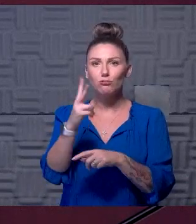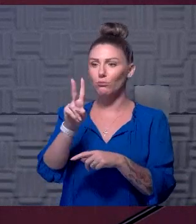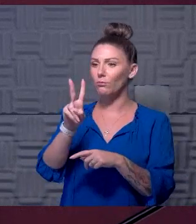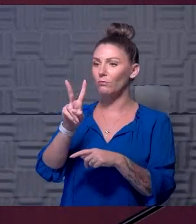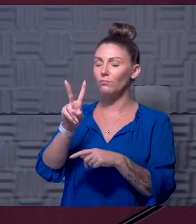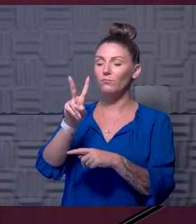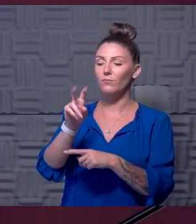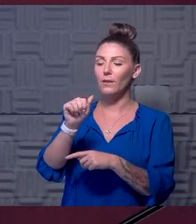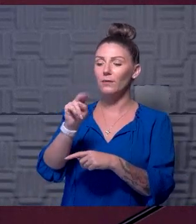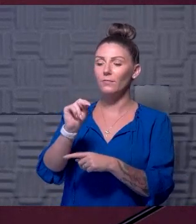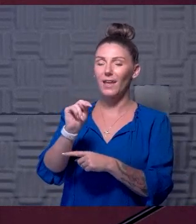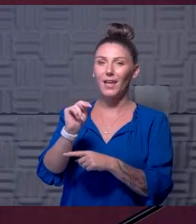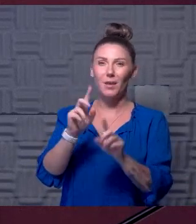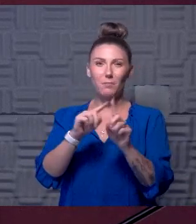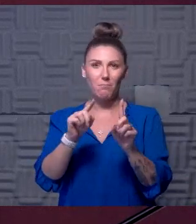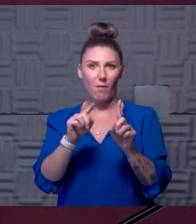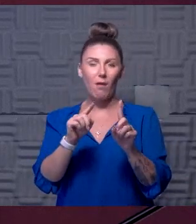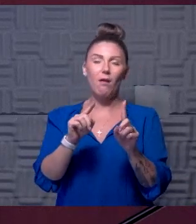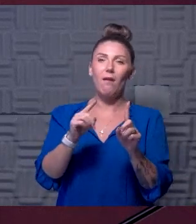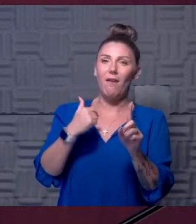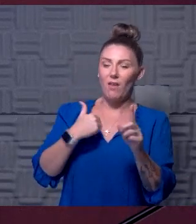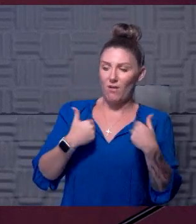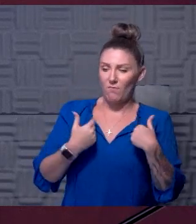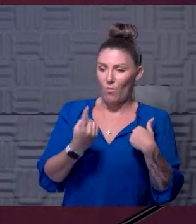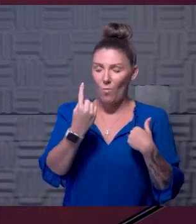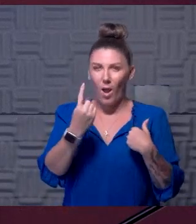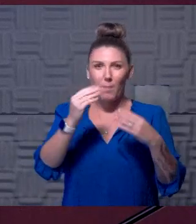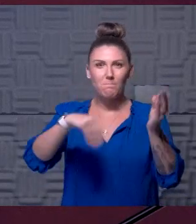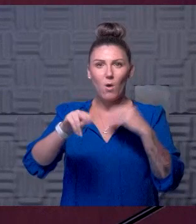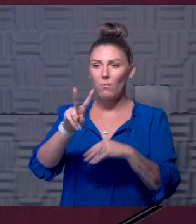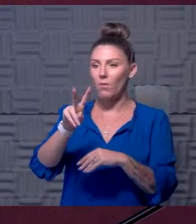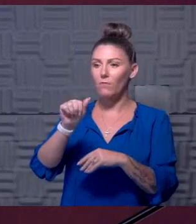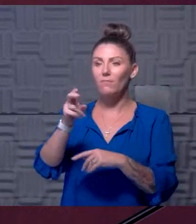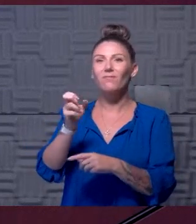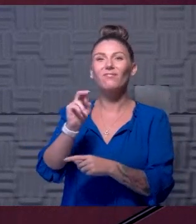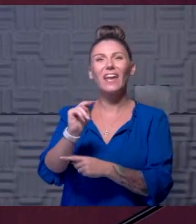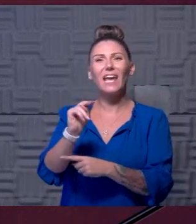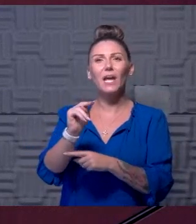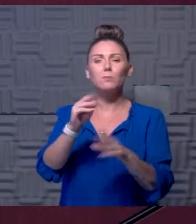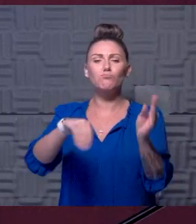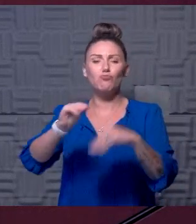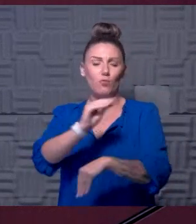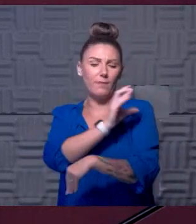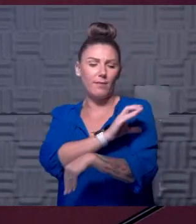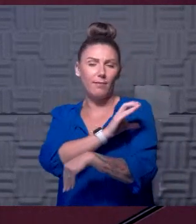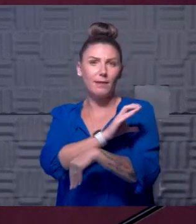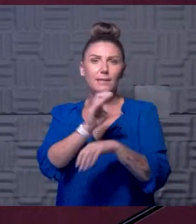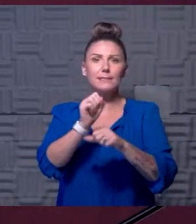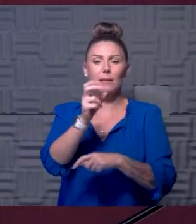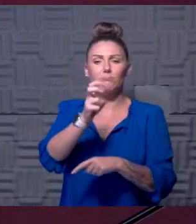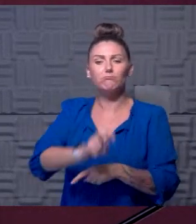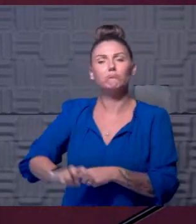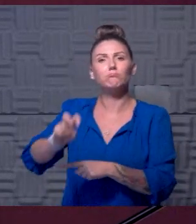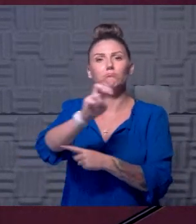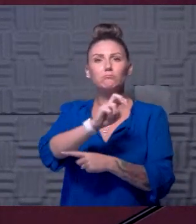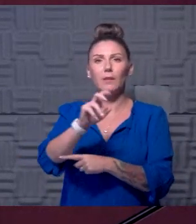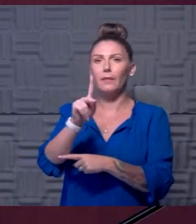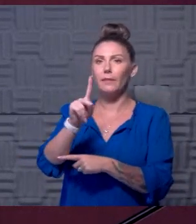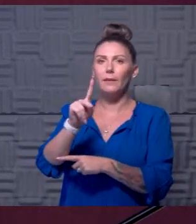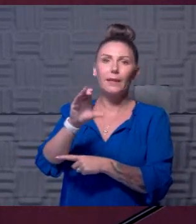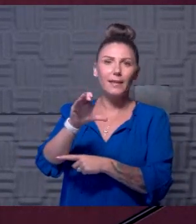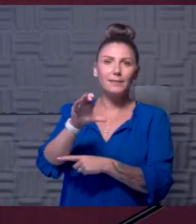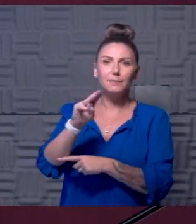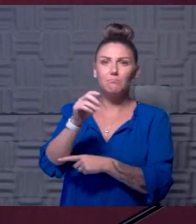only have 1 on the docket by the end of this month. Mobile vans, mobile clinics that we're going to be able to travel around the Kansas City metropolitan